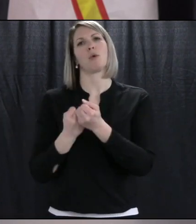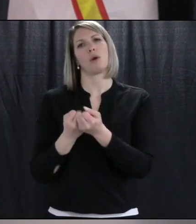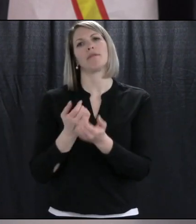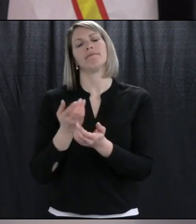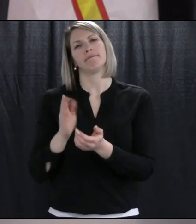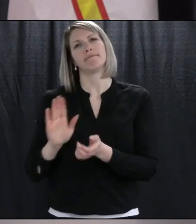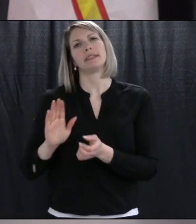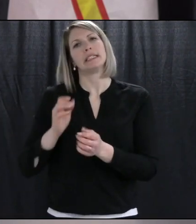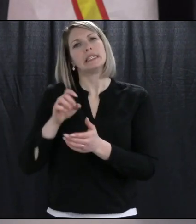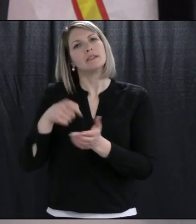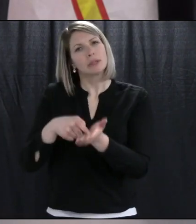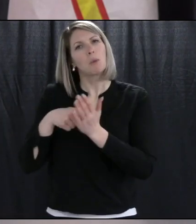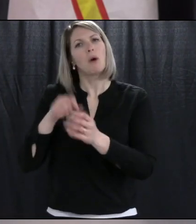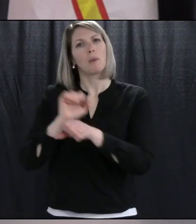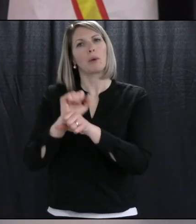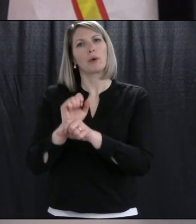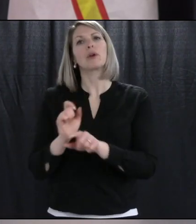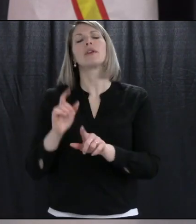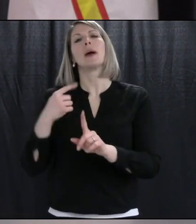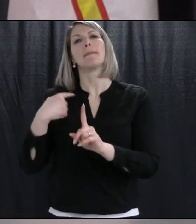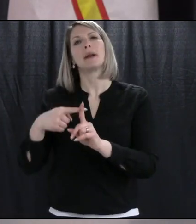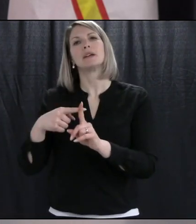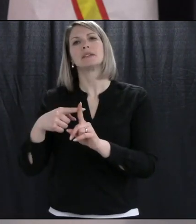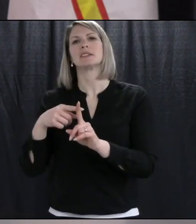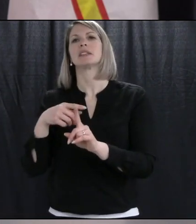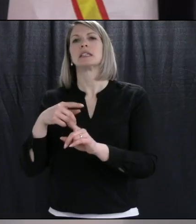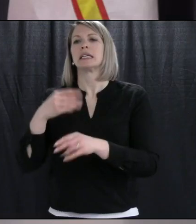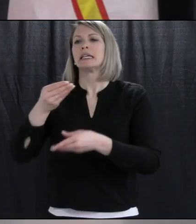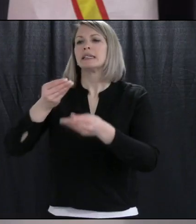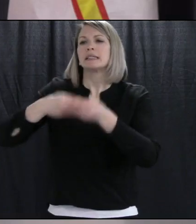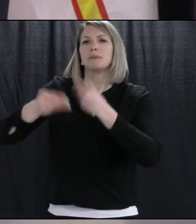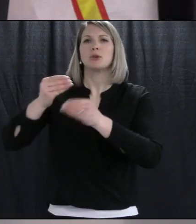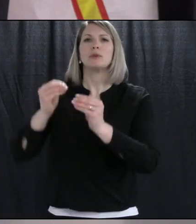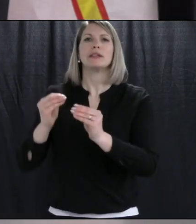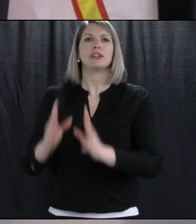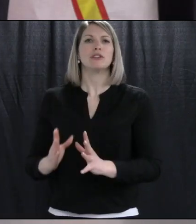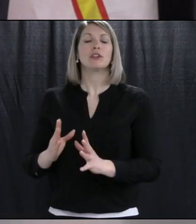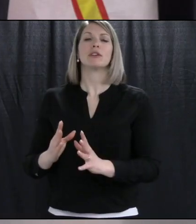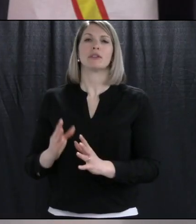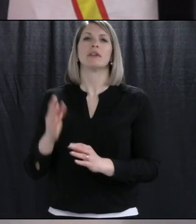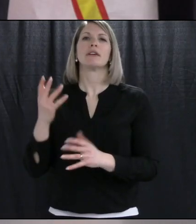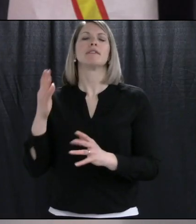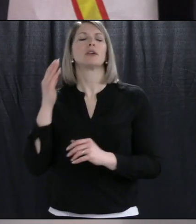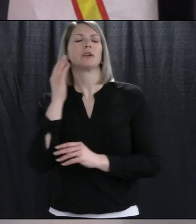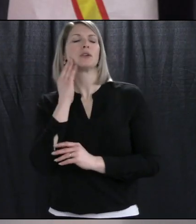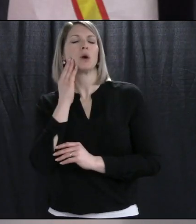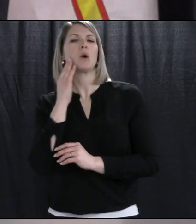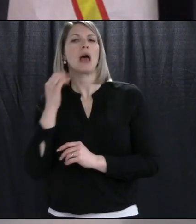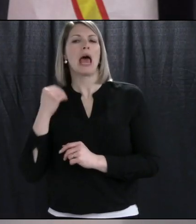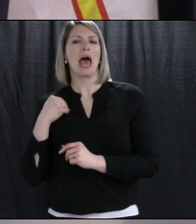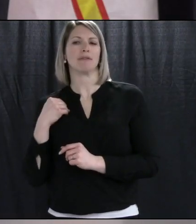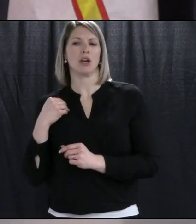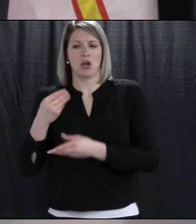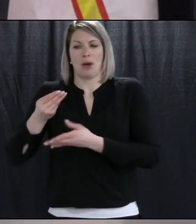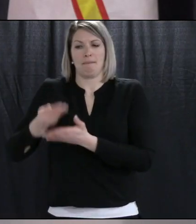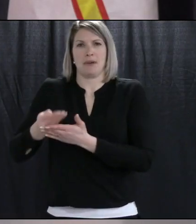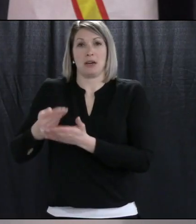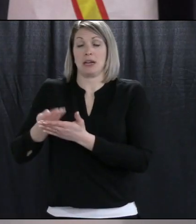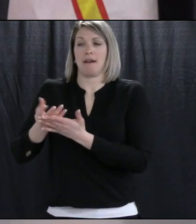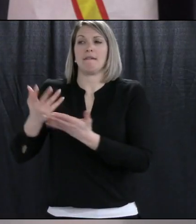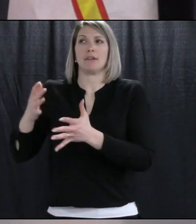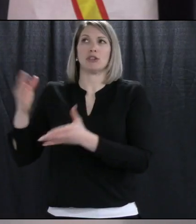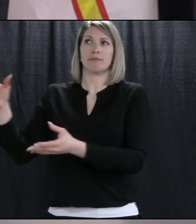support essential workers. But yet those that you've mentioned, like substitute teachers, there's already a budget component that we have within the Department